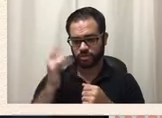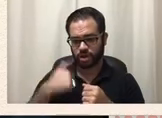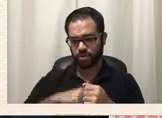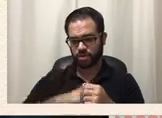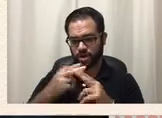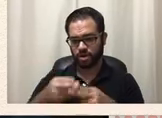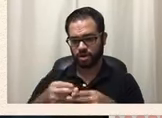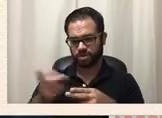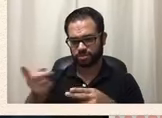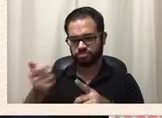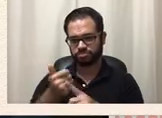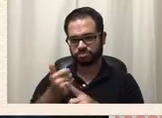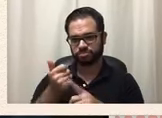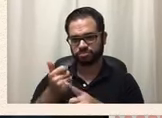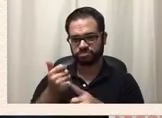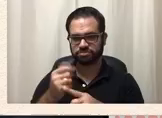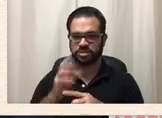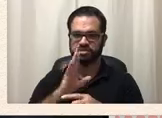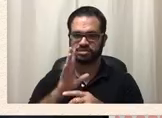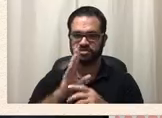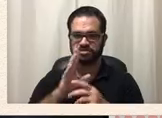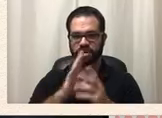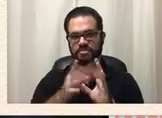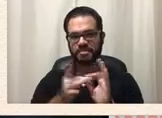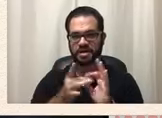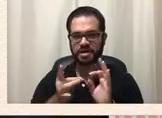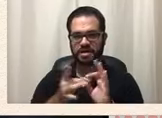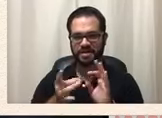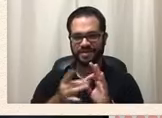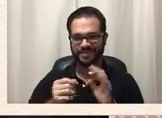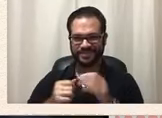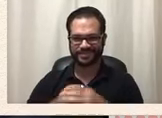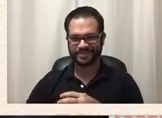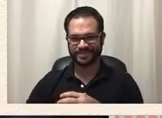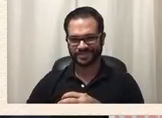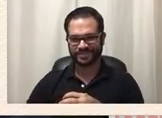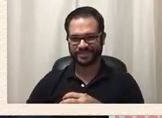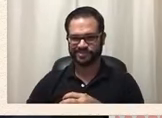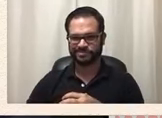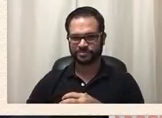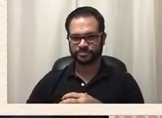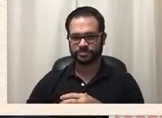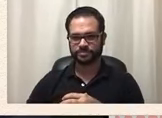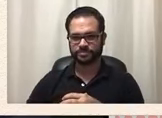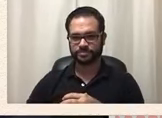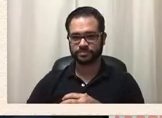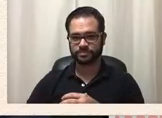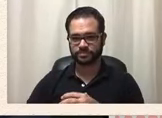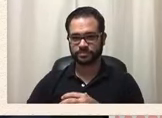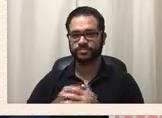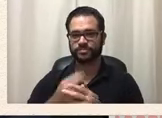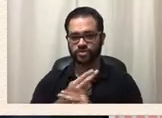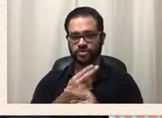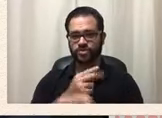talker. Well, that's on the. He's the landlord? Yeah. Okay.